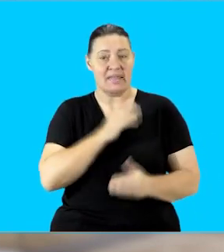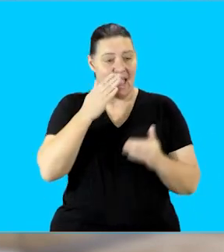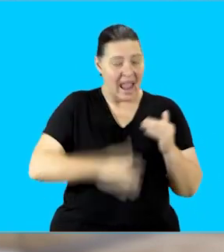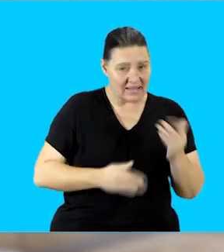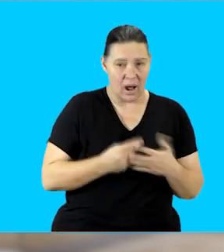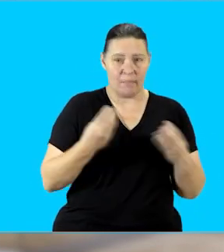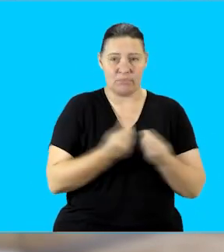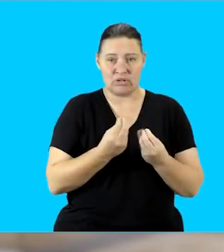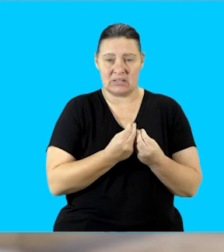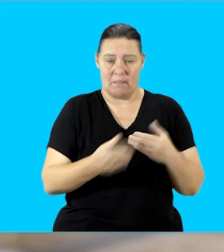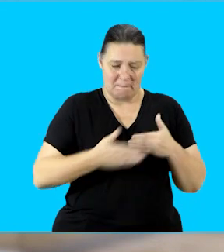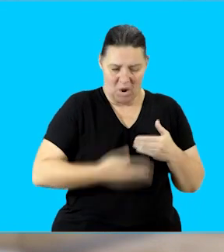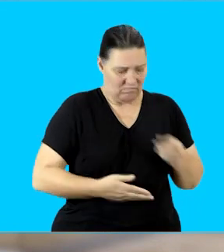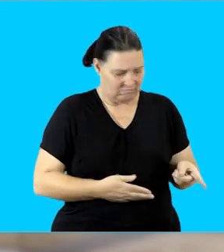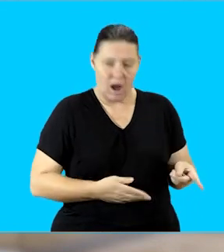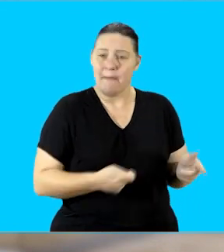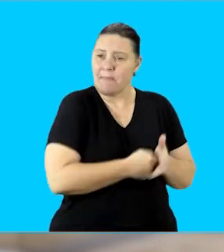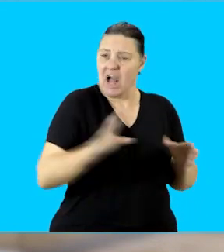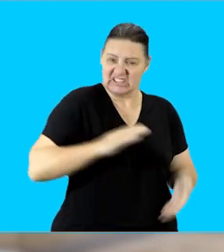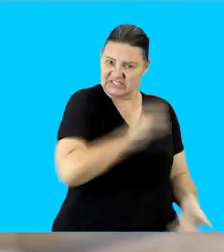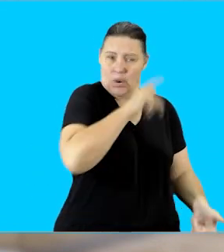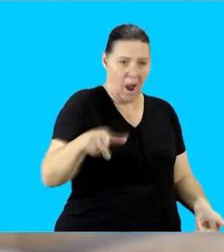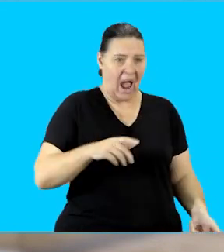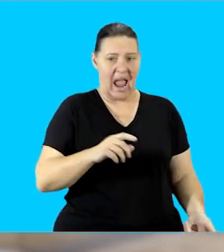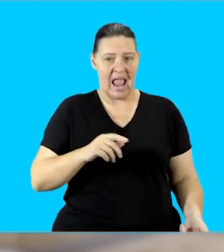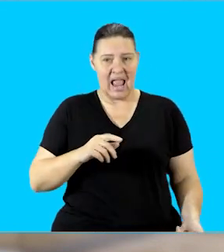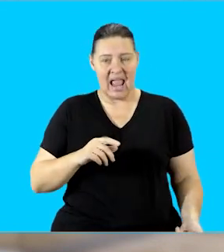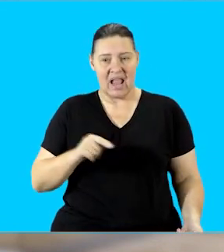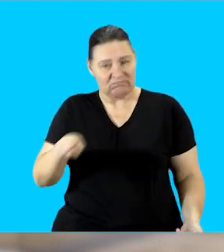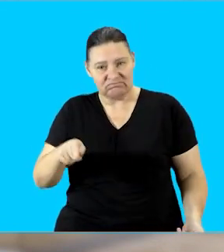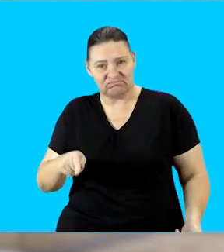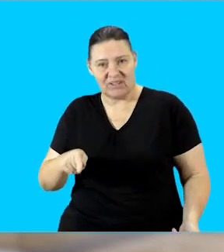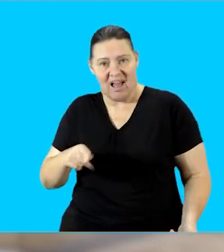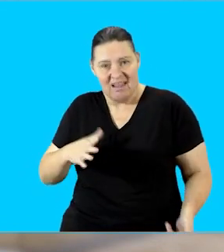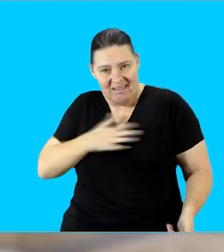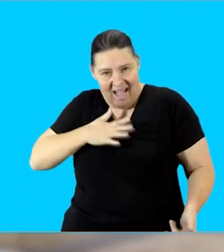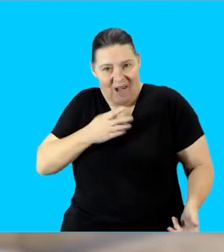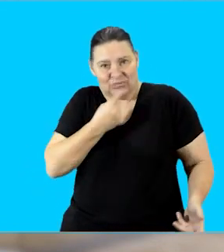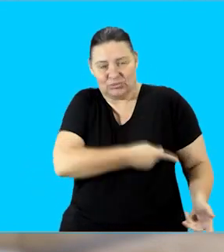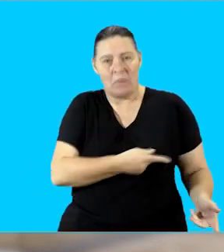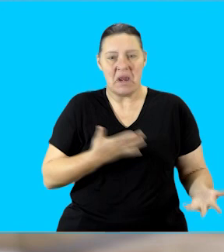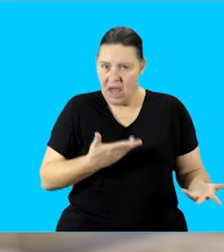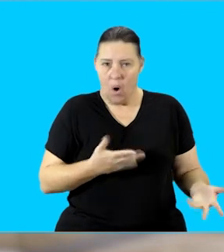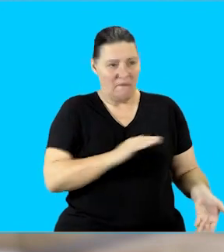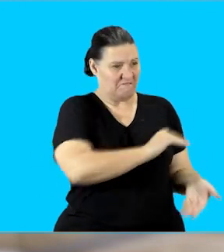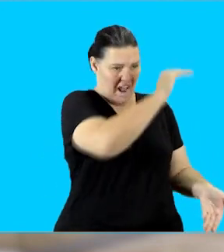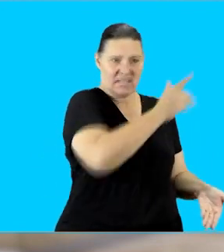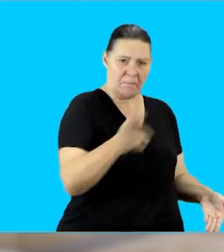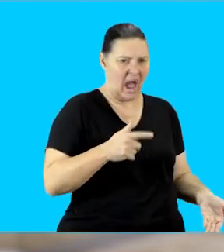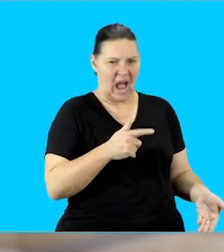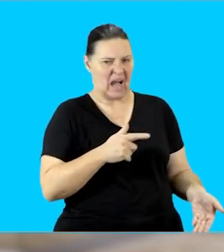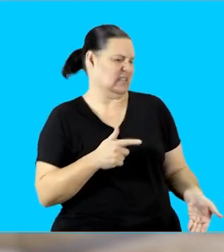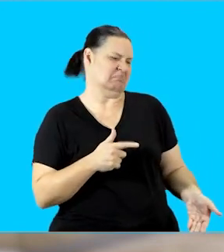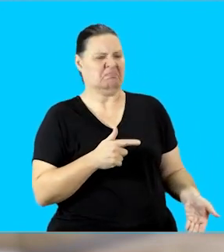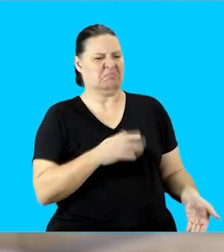we are no longer interested in because now we are moving with times. Our behavior has changed, our tastes has changed as consumers. So businesses